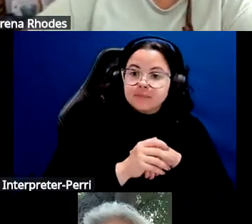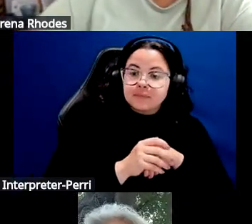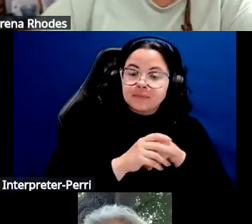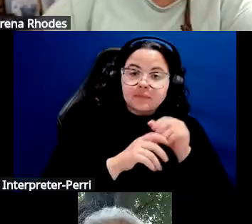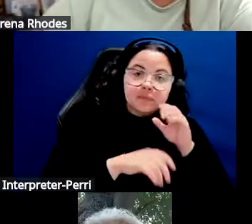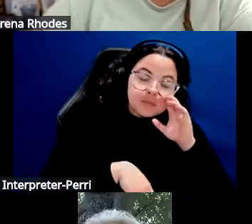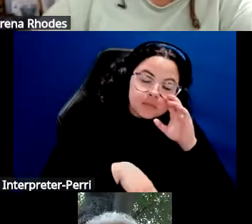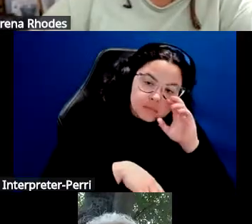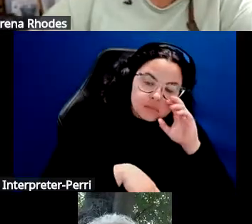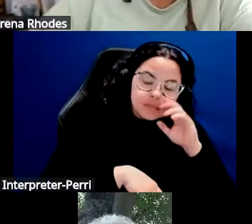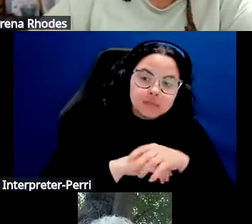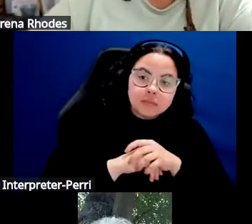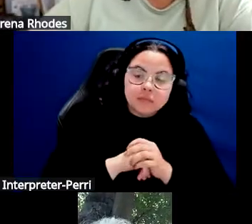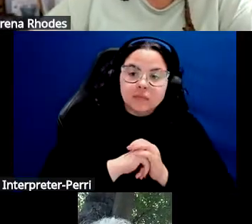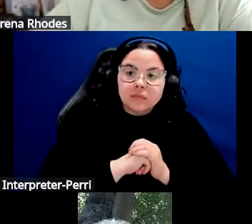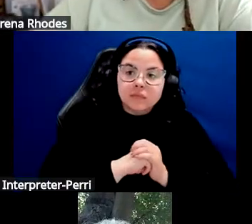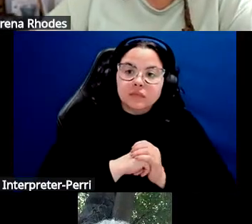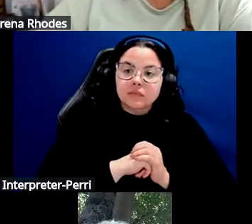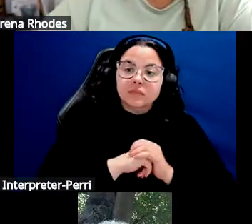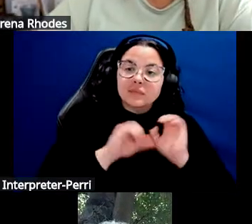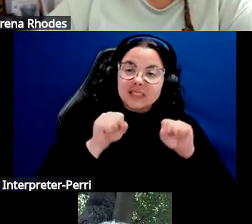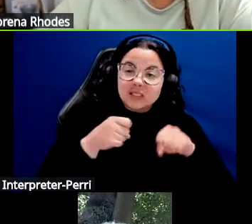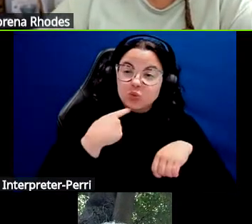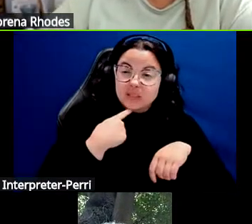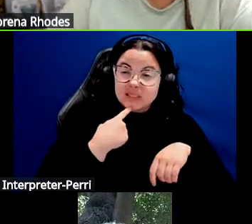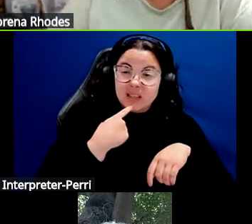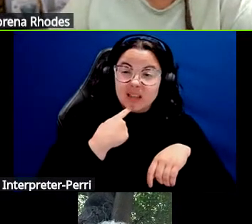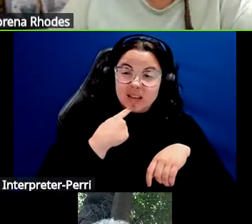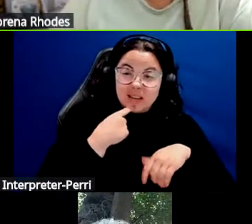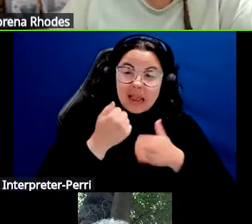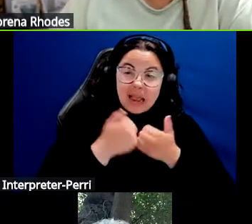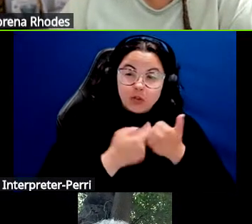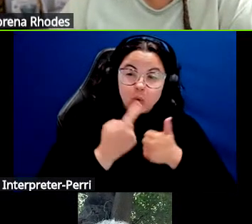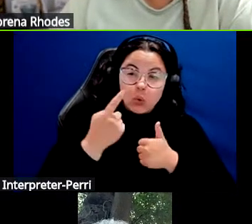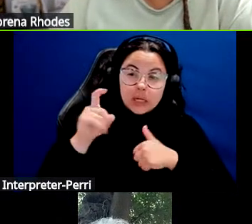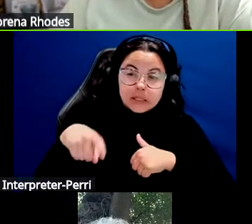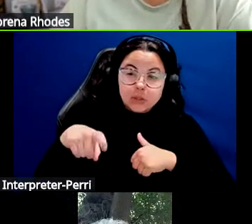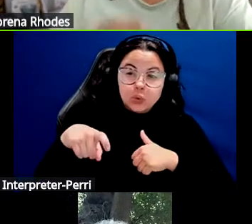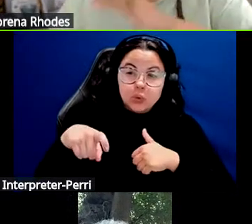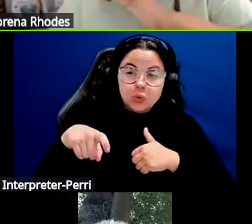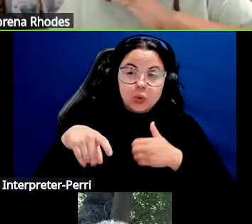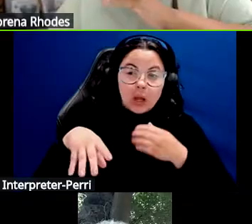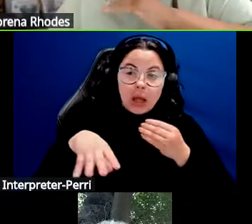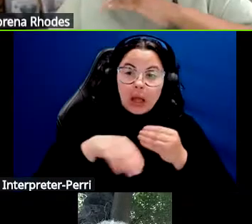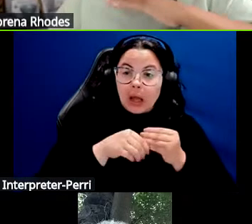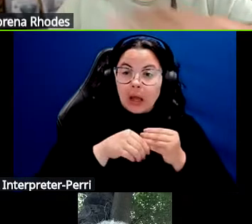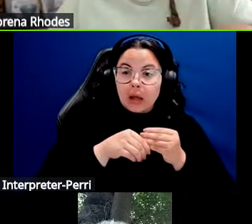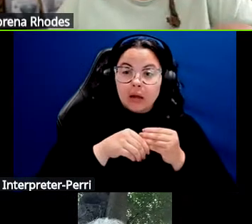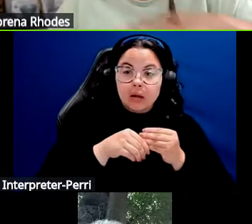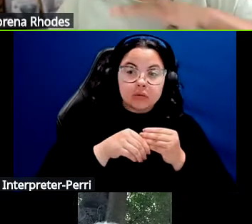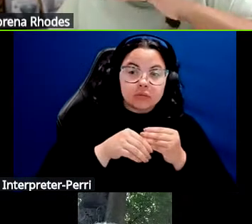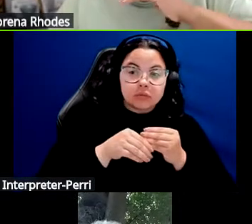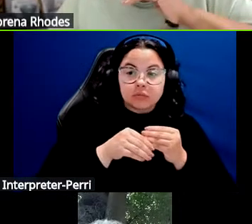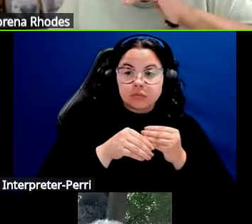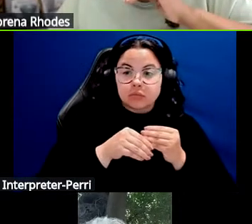just say that like everybody need to add to the